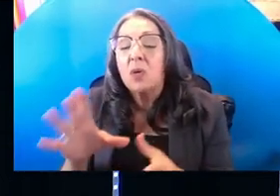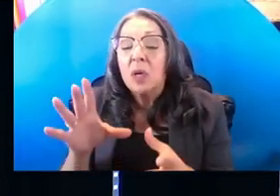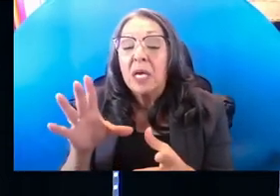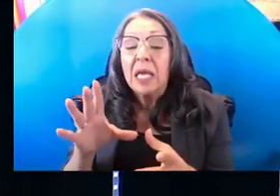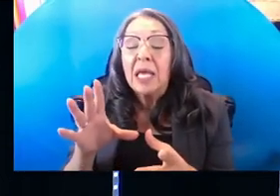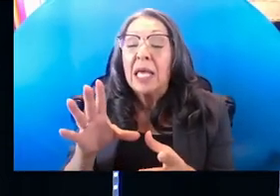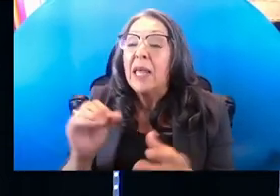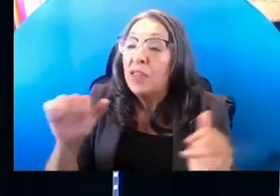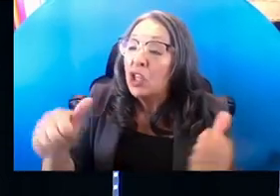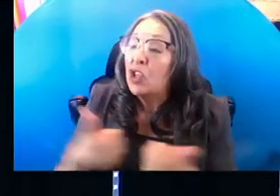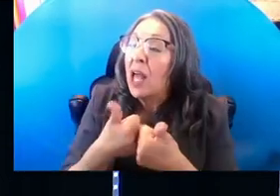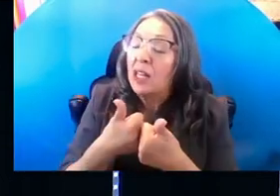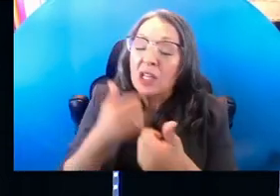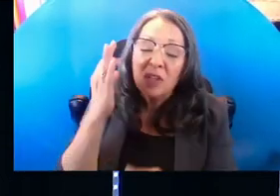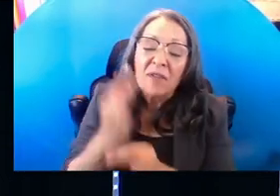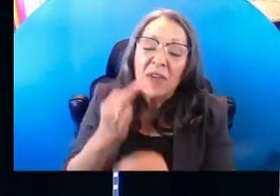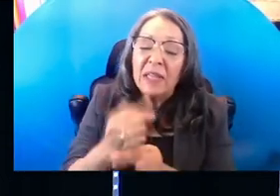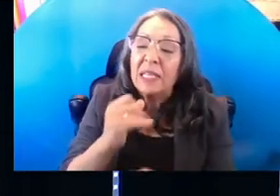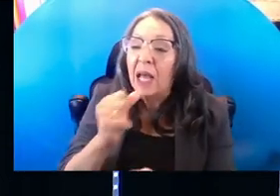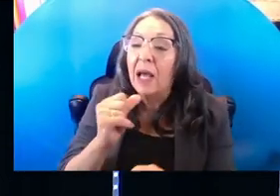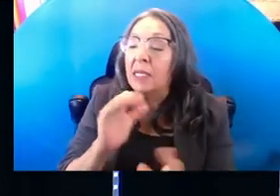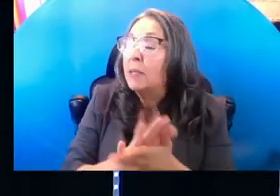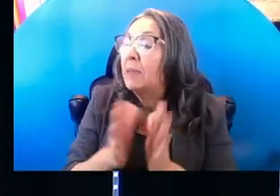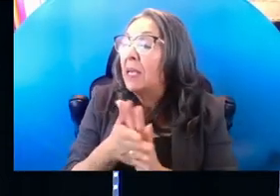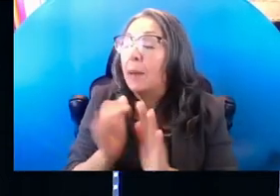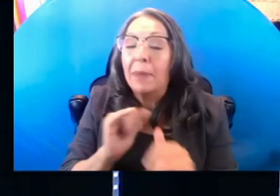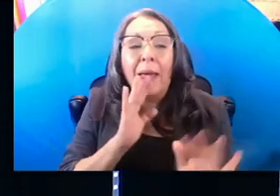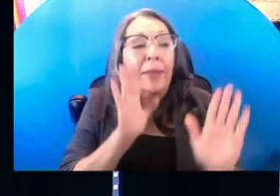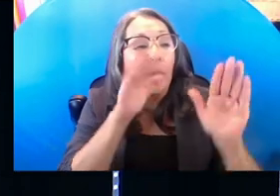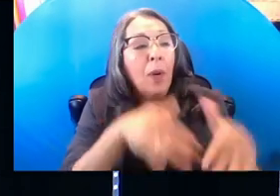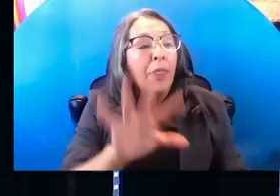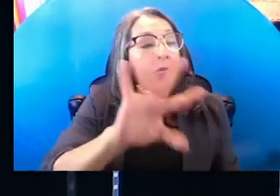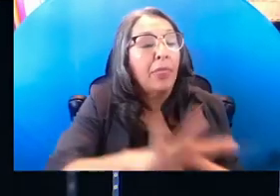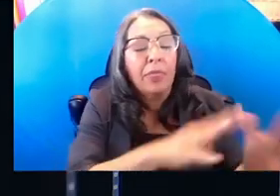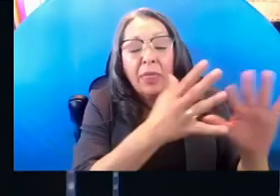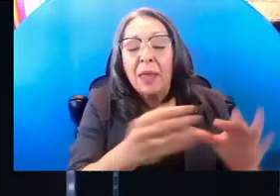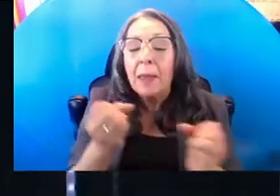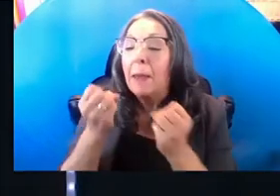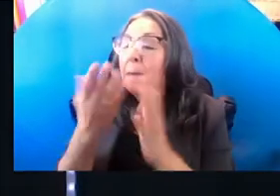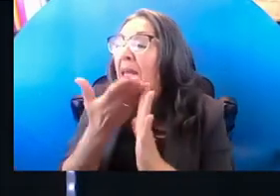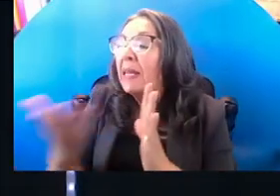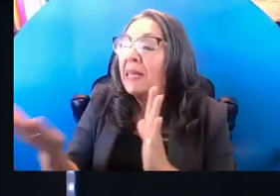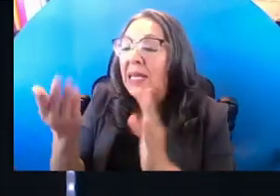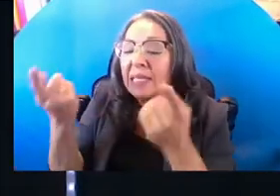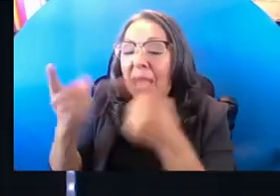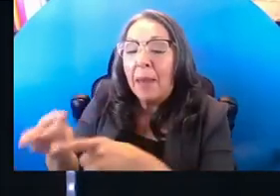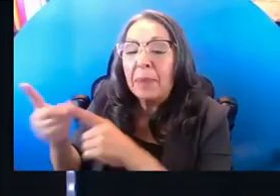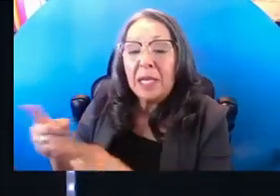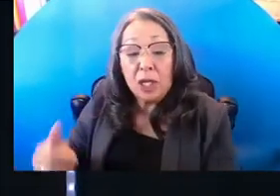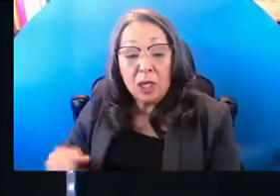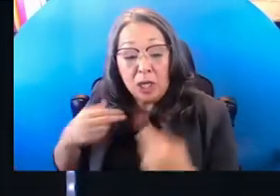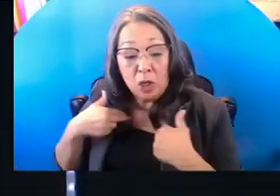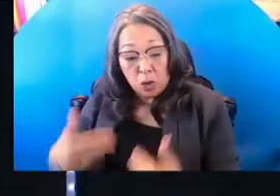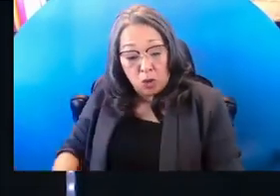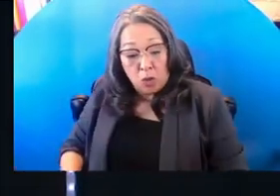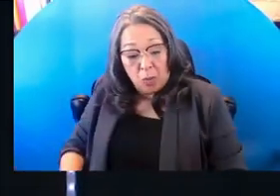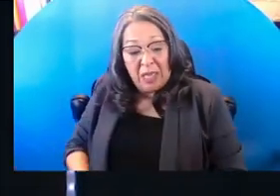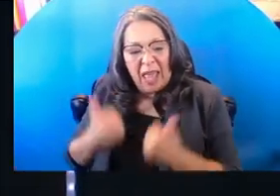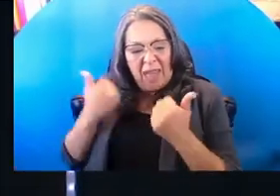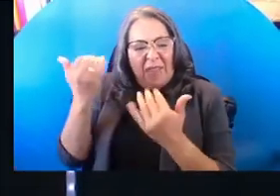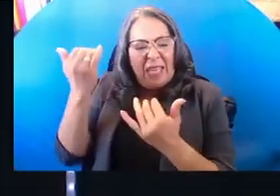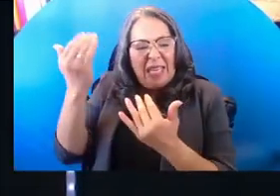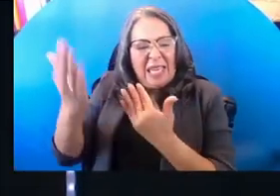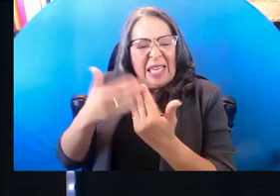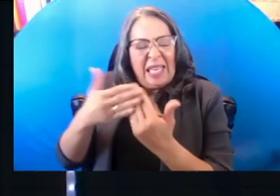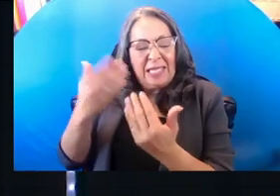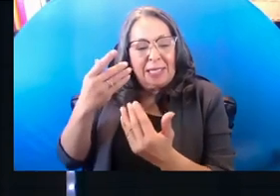faith is the challenge not to be a wave. There are many winds and tides in human life, and it's easy to imagine ourselves important because